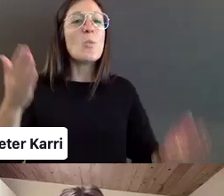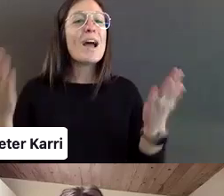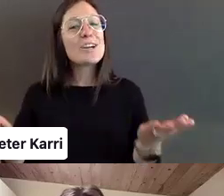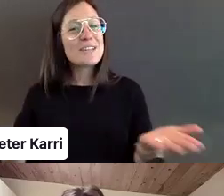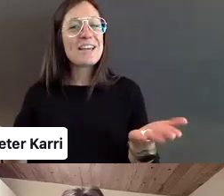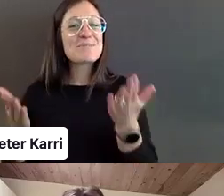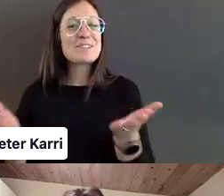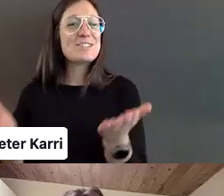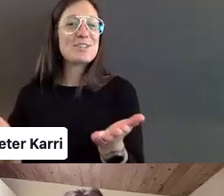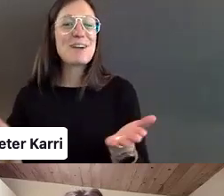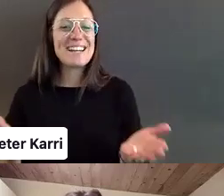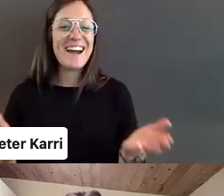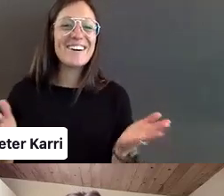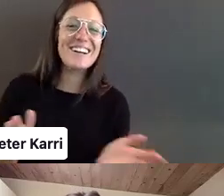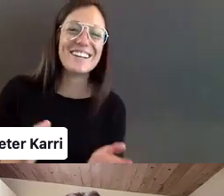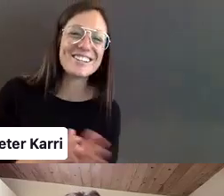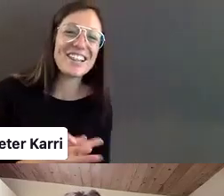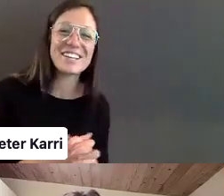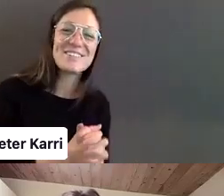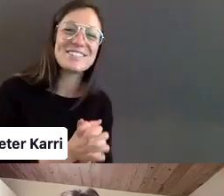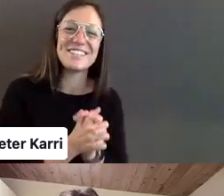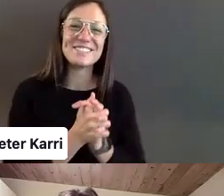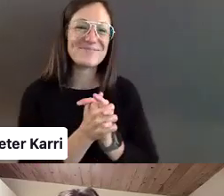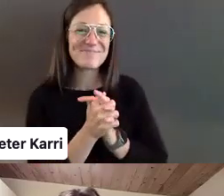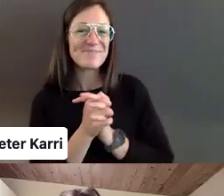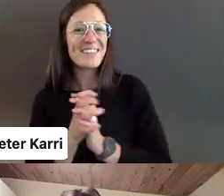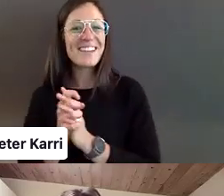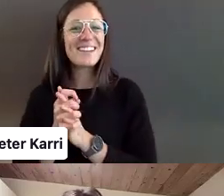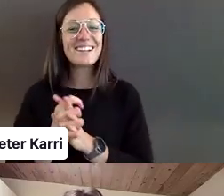There's Why more are you to telling us mine what to do here. right now? You're telling us what to do.